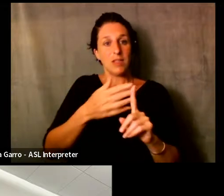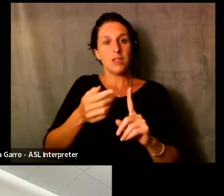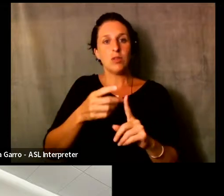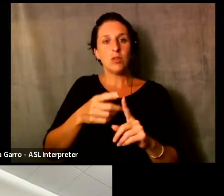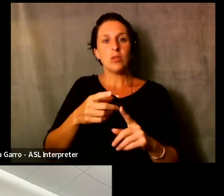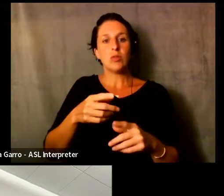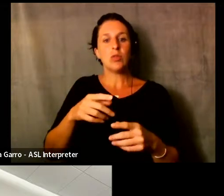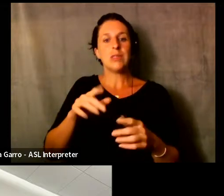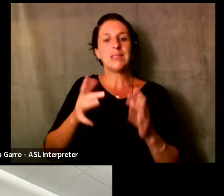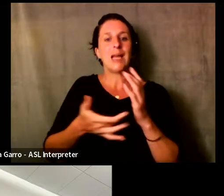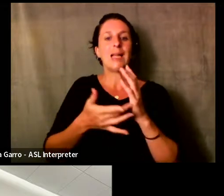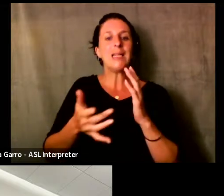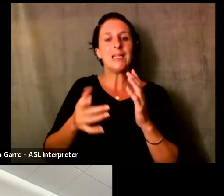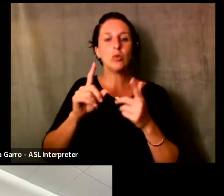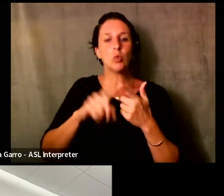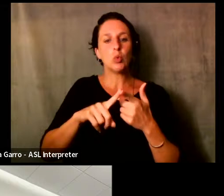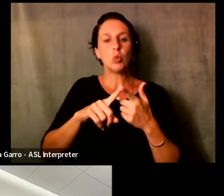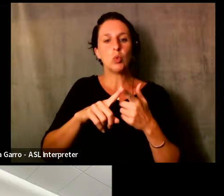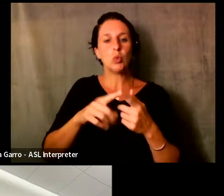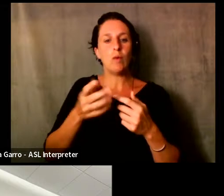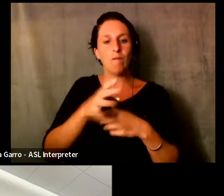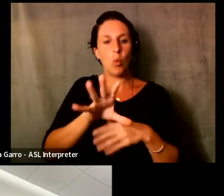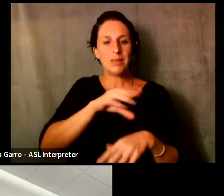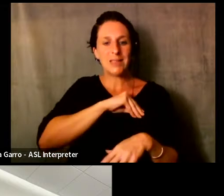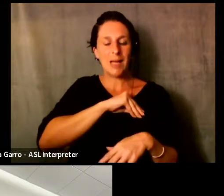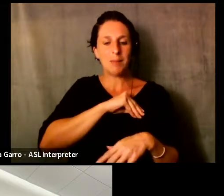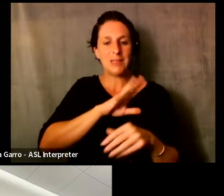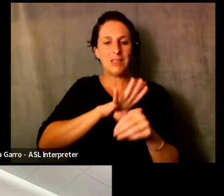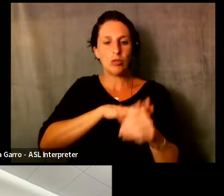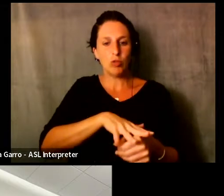and suppress dissent.